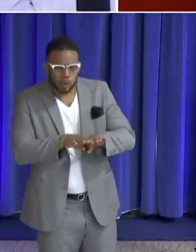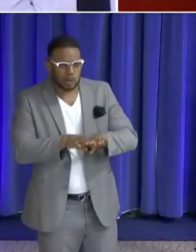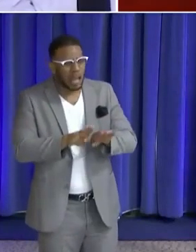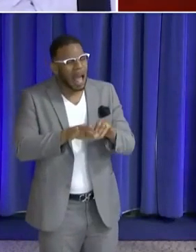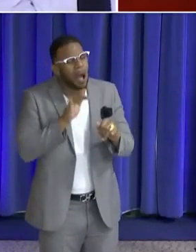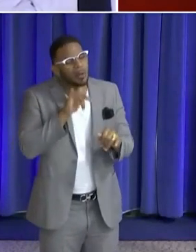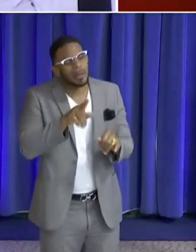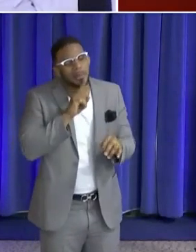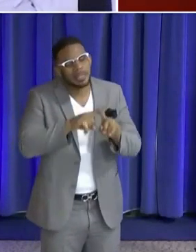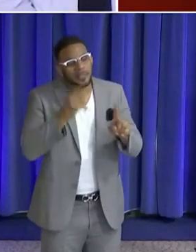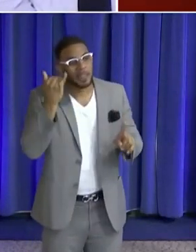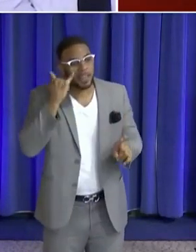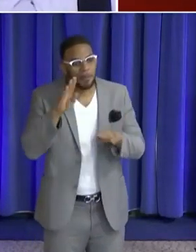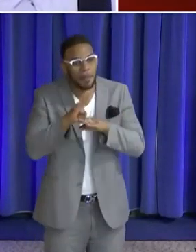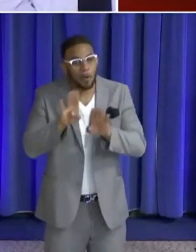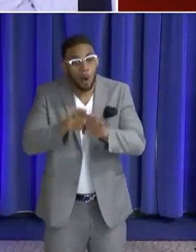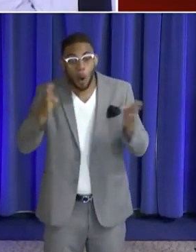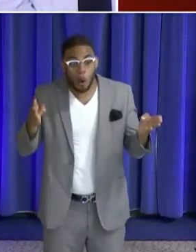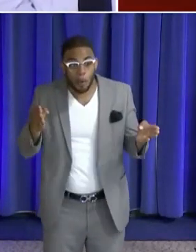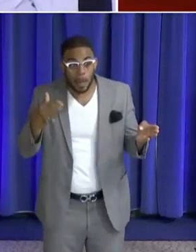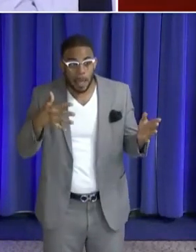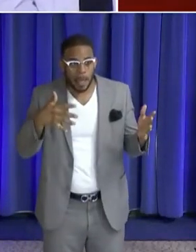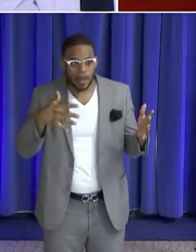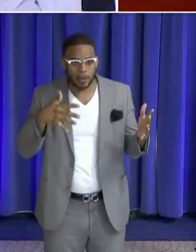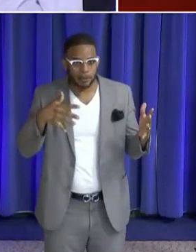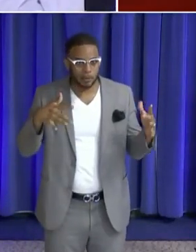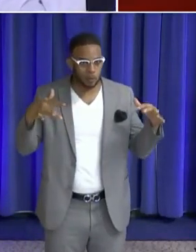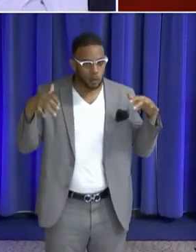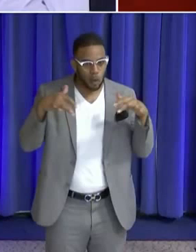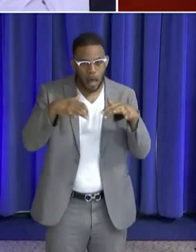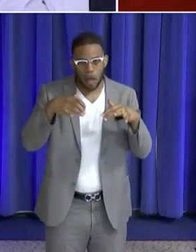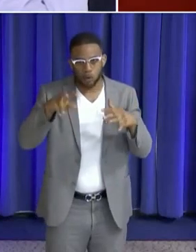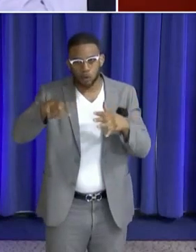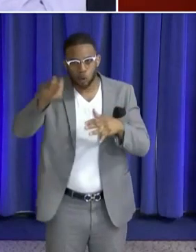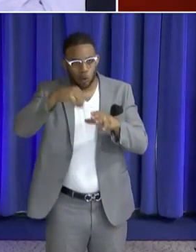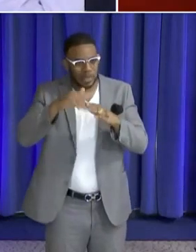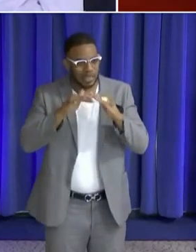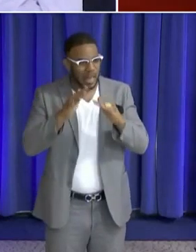this be different if businesses were open and crowds of tourists were in town?